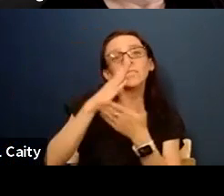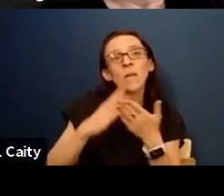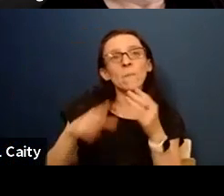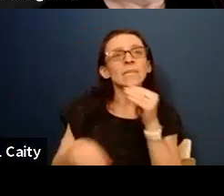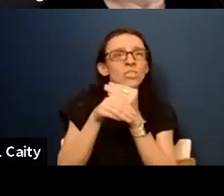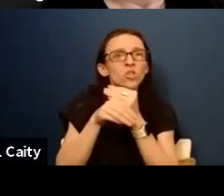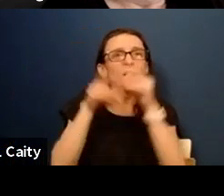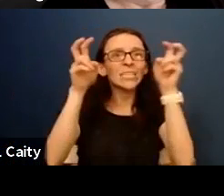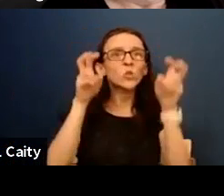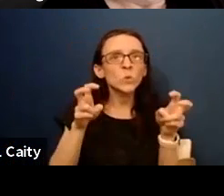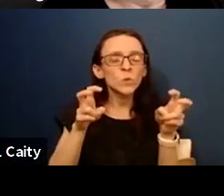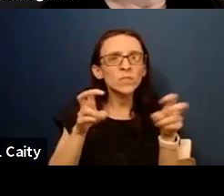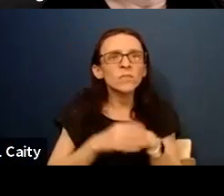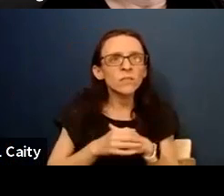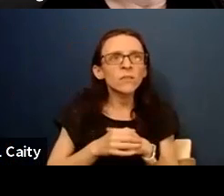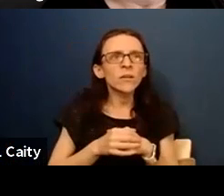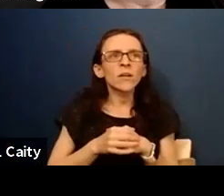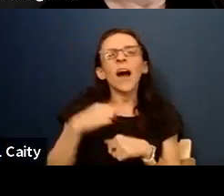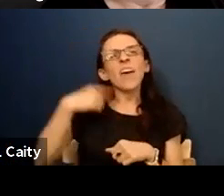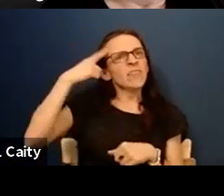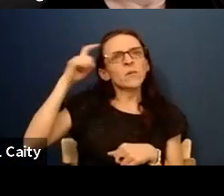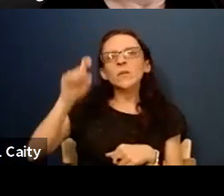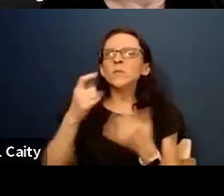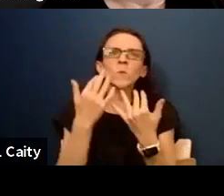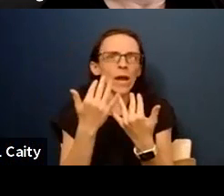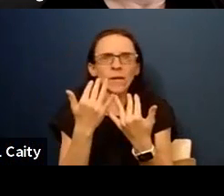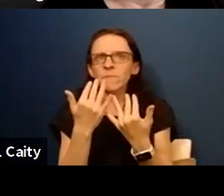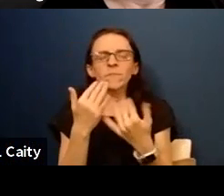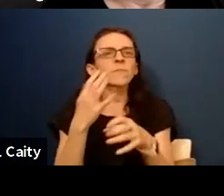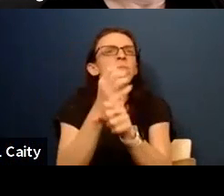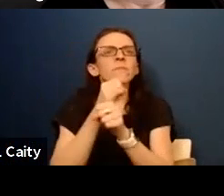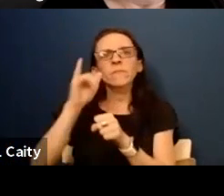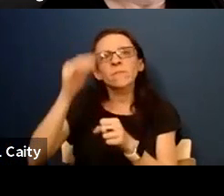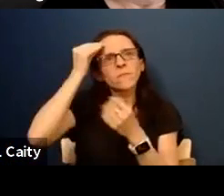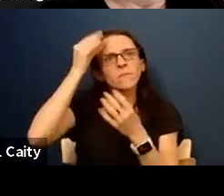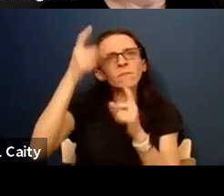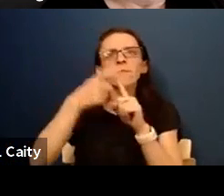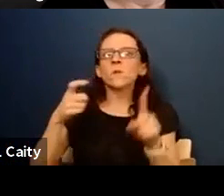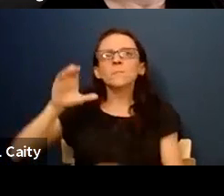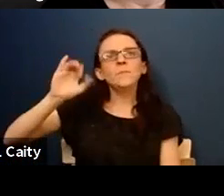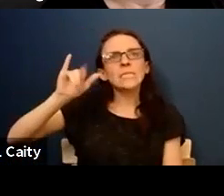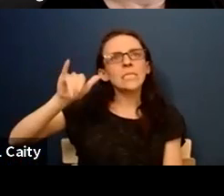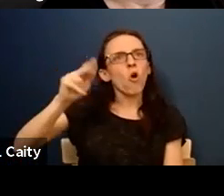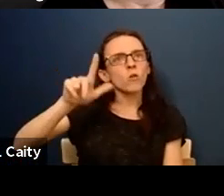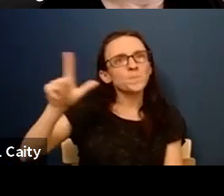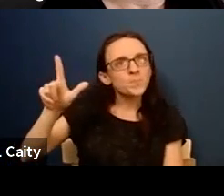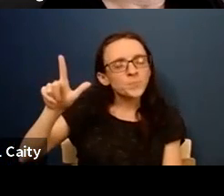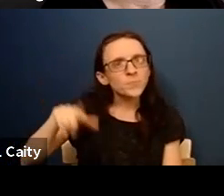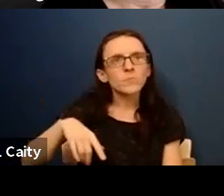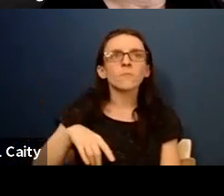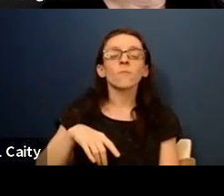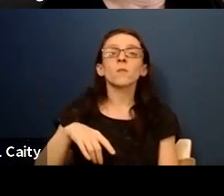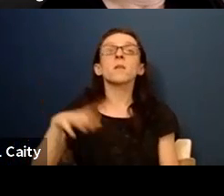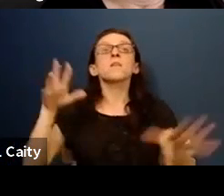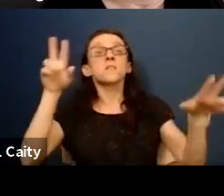think we need to wait to get that information from City Hall, take a look at it, and then